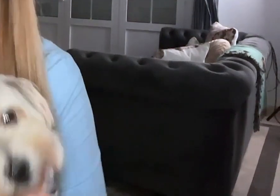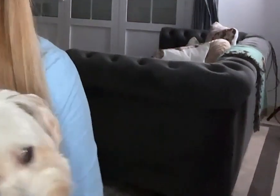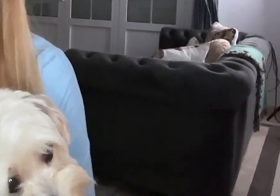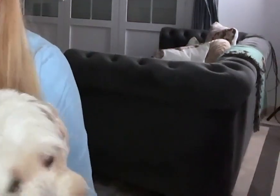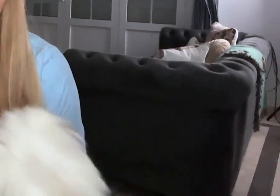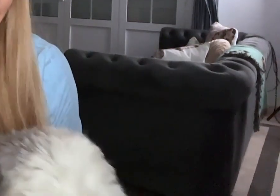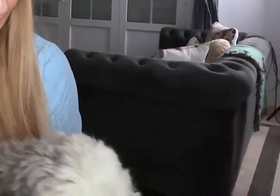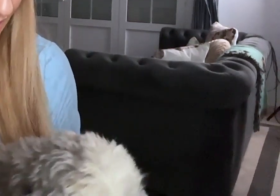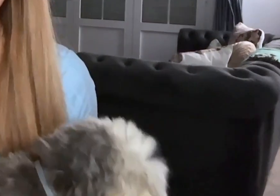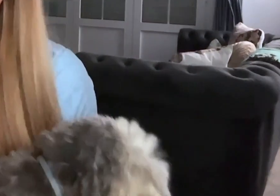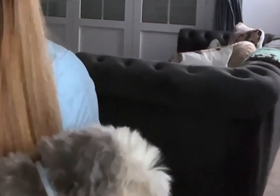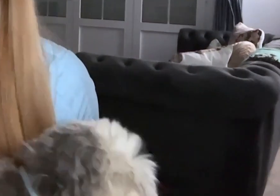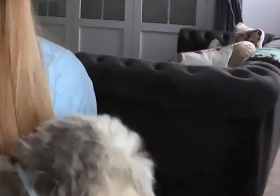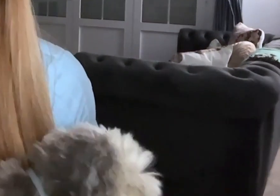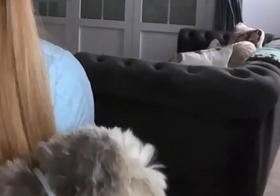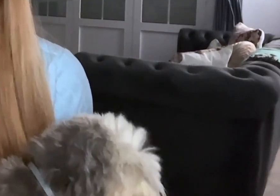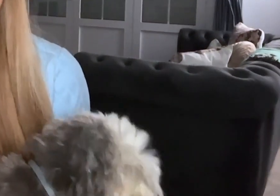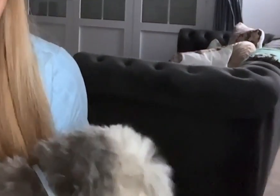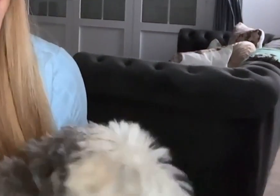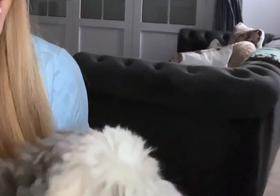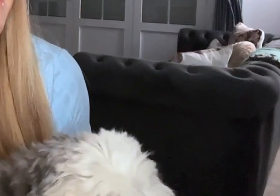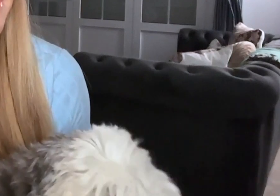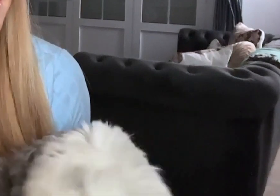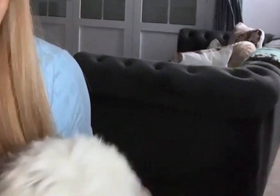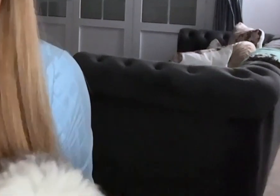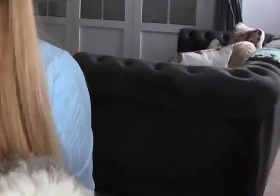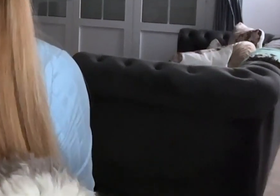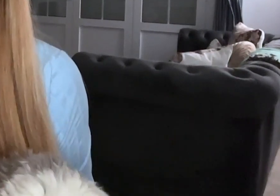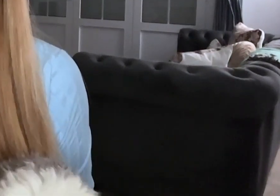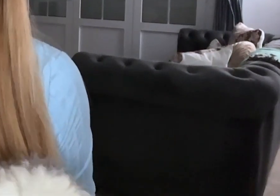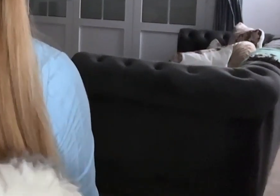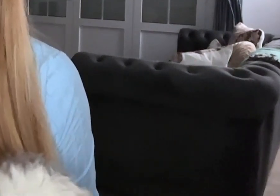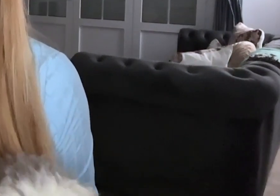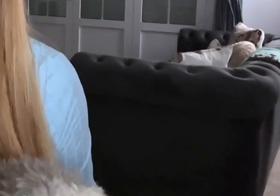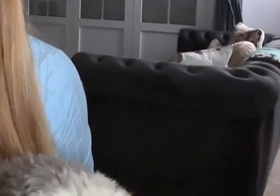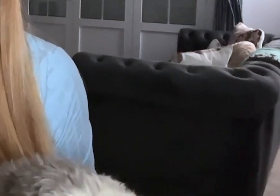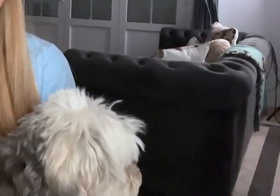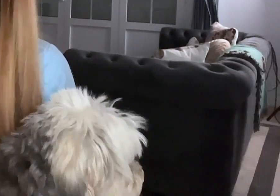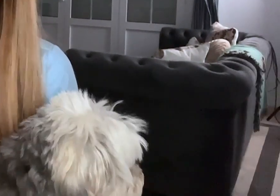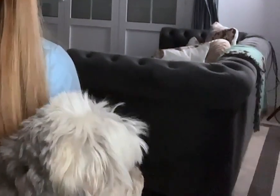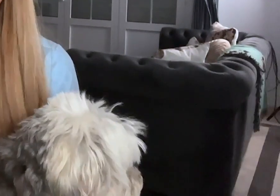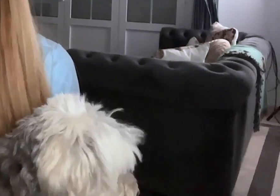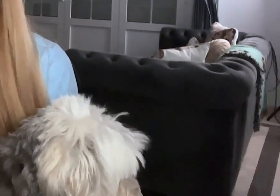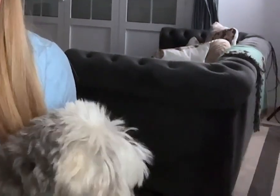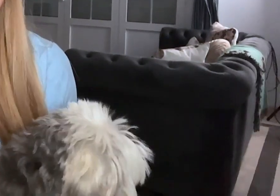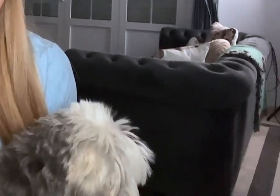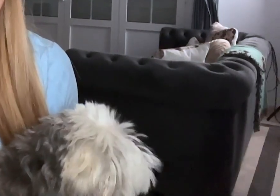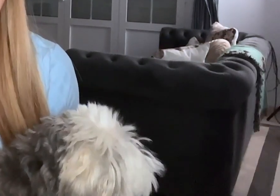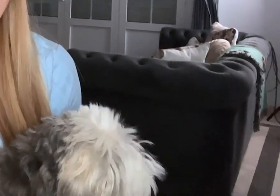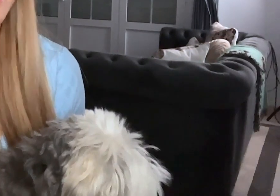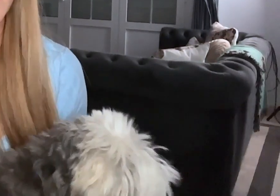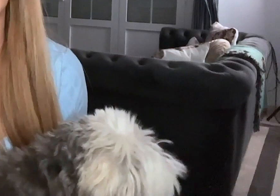feeling dog. It's so funny. That's it for today. I mean, kind of a nice one there, huh? I feel all